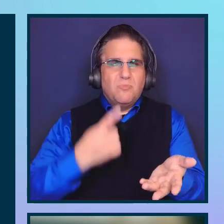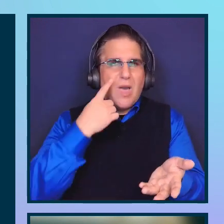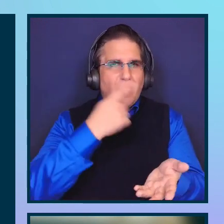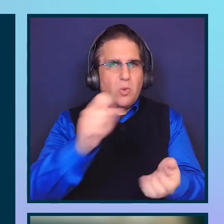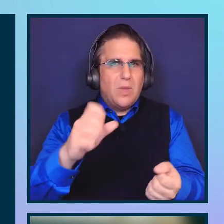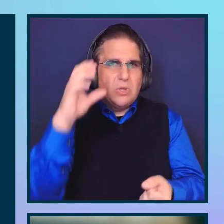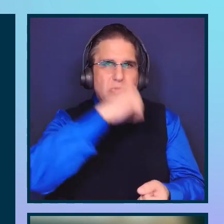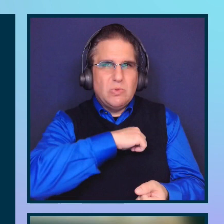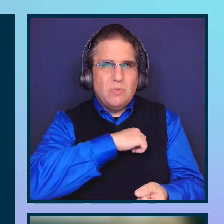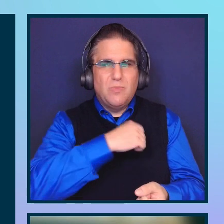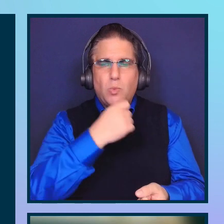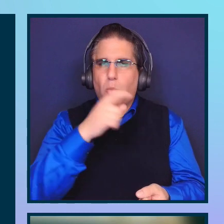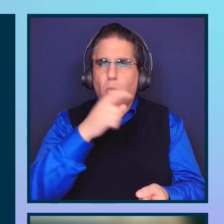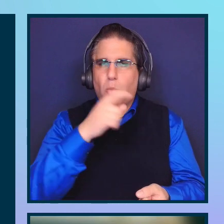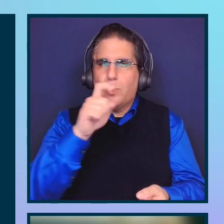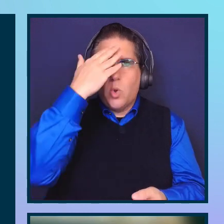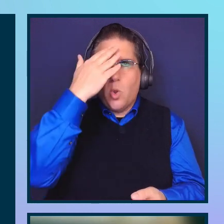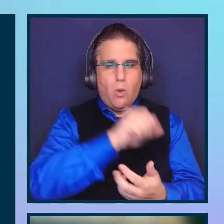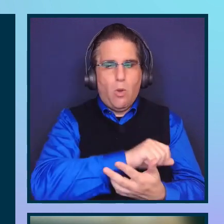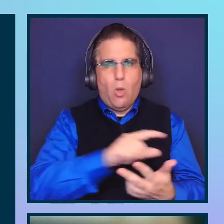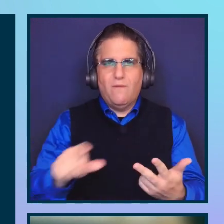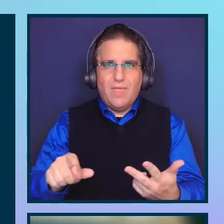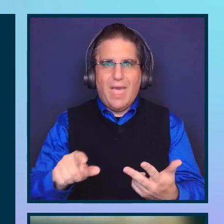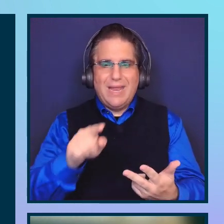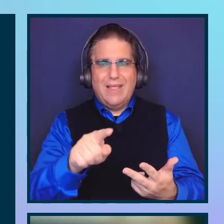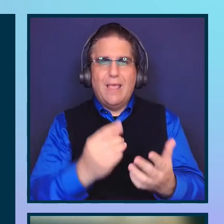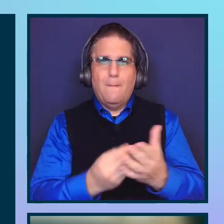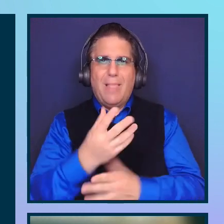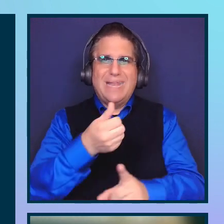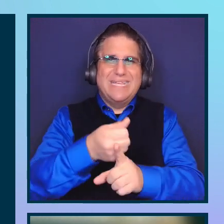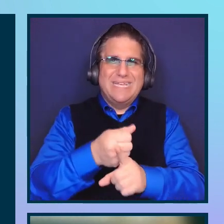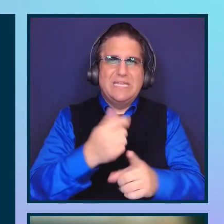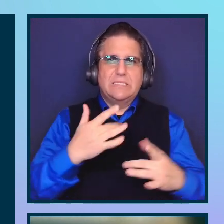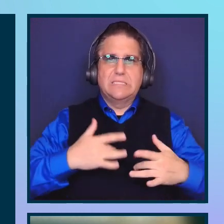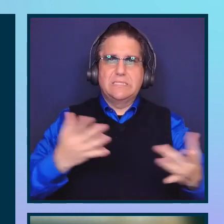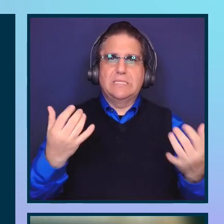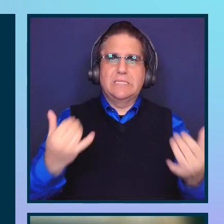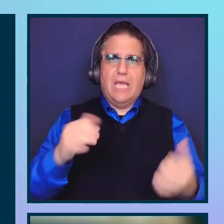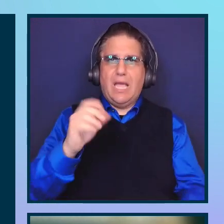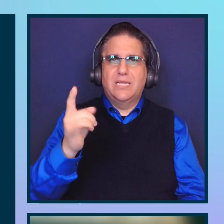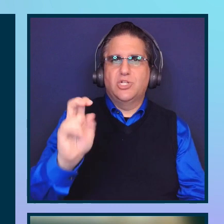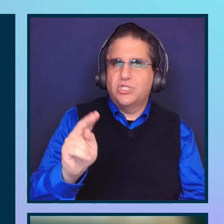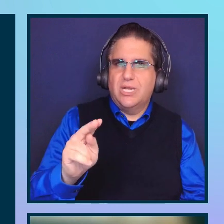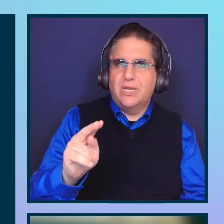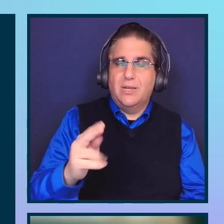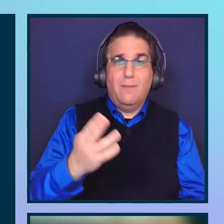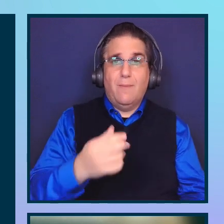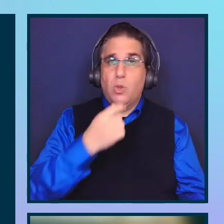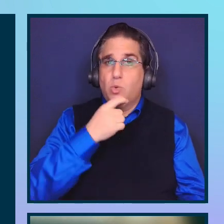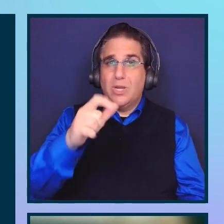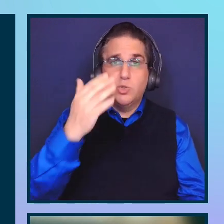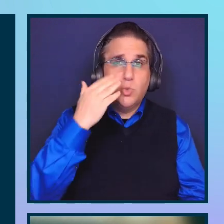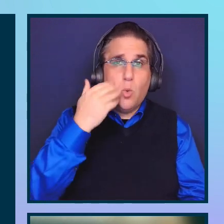maybe don't need to know about the condition of the plant every single time. You might not need to know what type of plant, what category it is